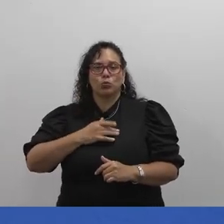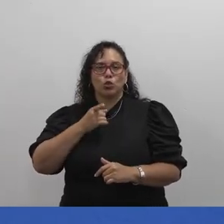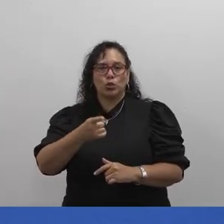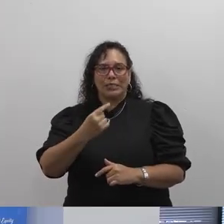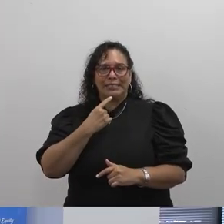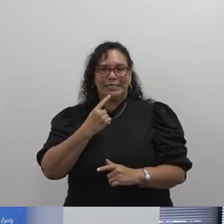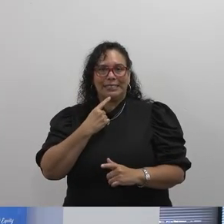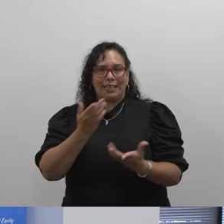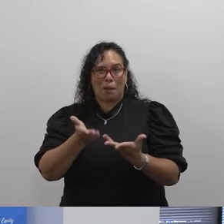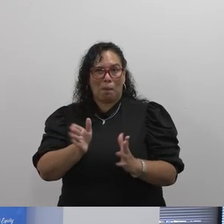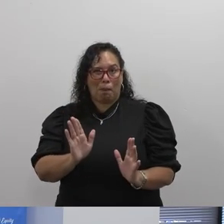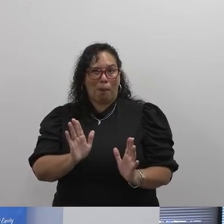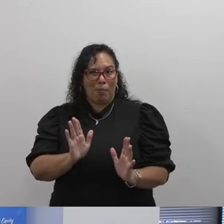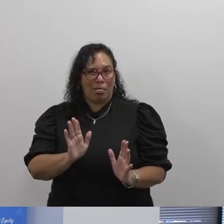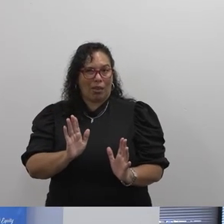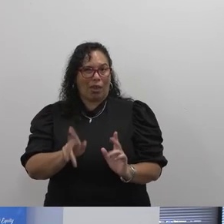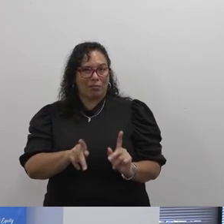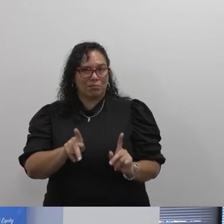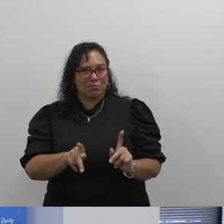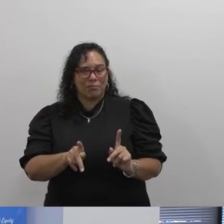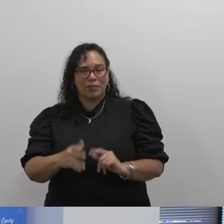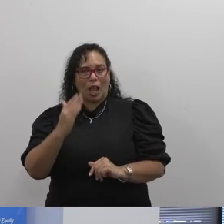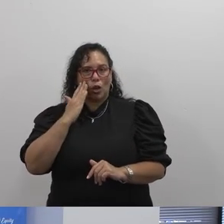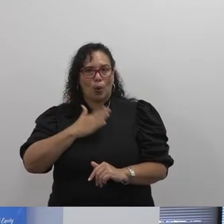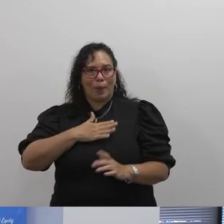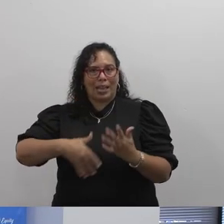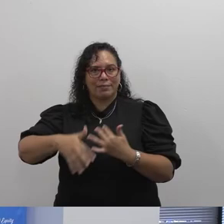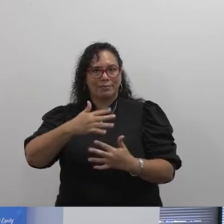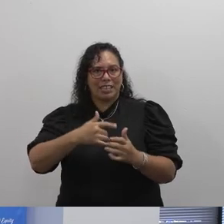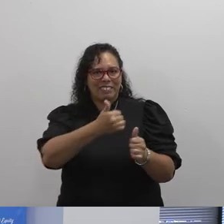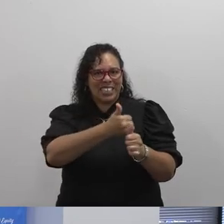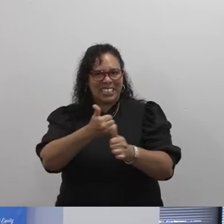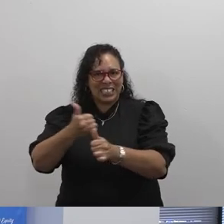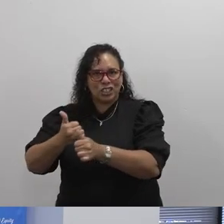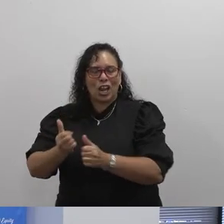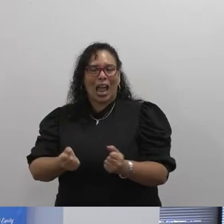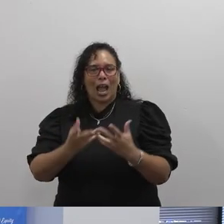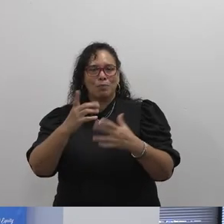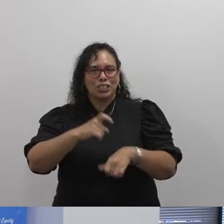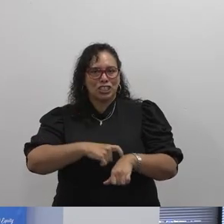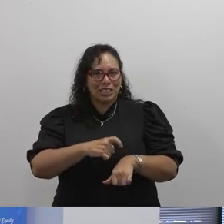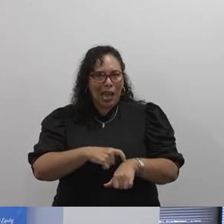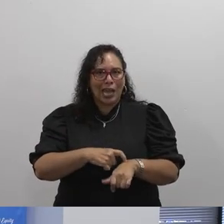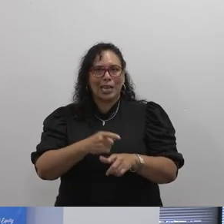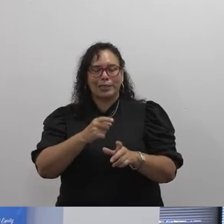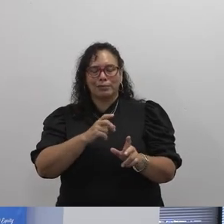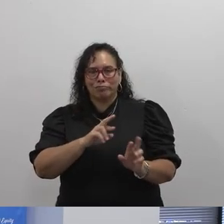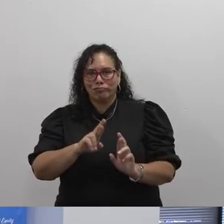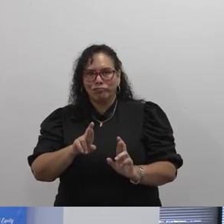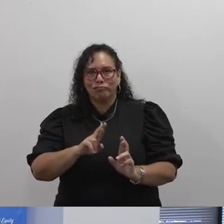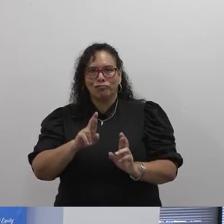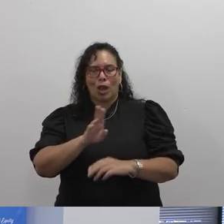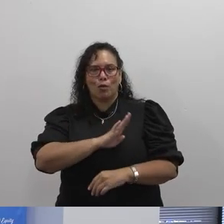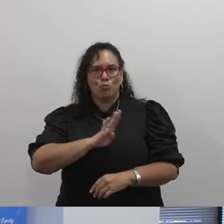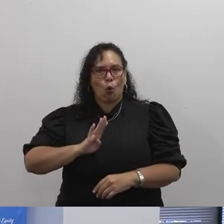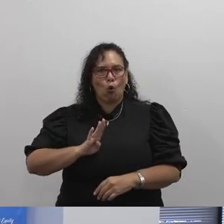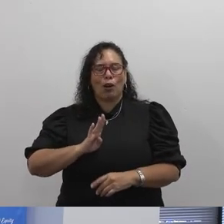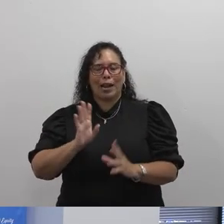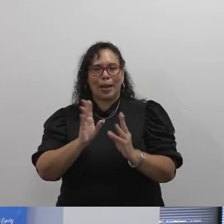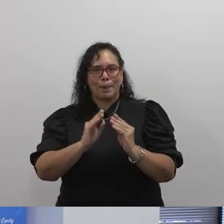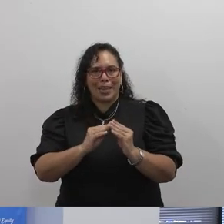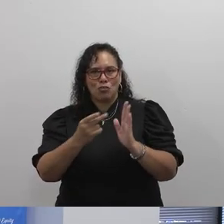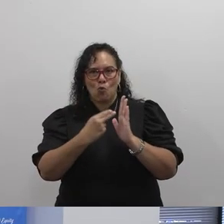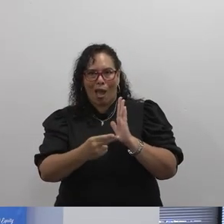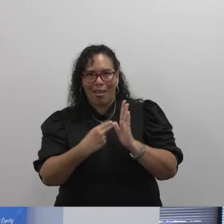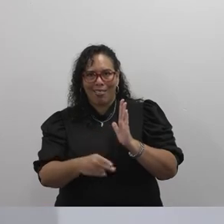as well, because I know from my interactions with each of you how much time you spend preparing for a board meeting. I see the way you highlight your